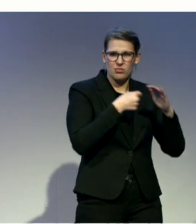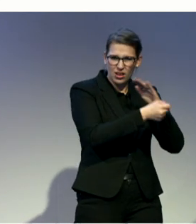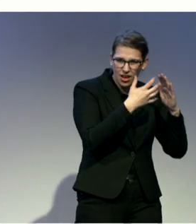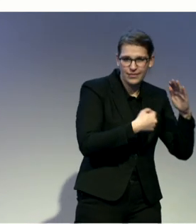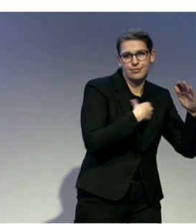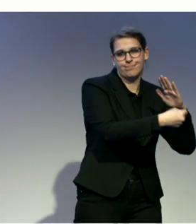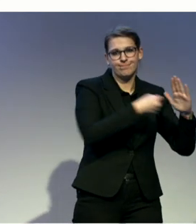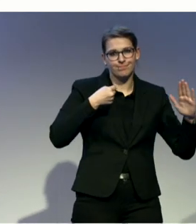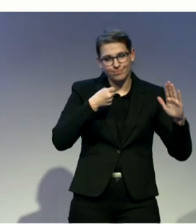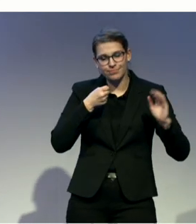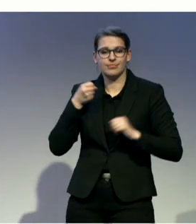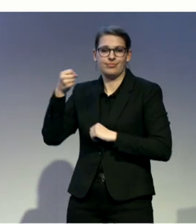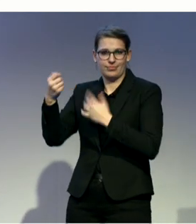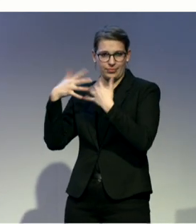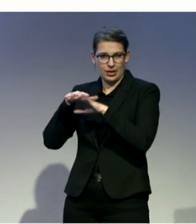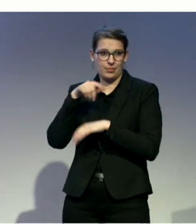community-based services.